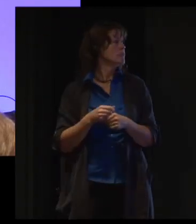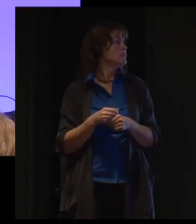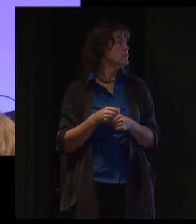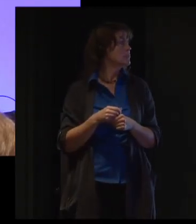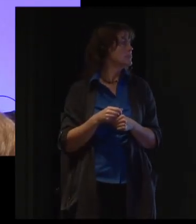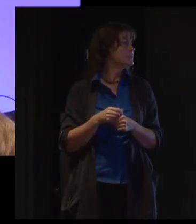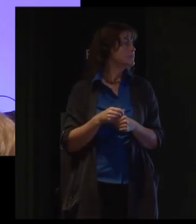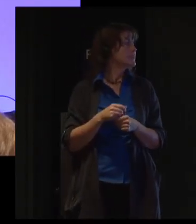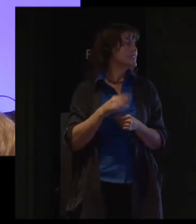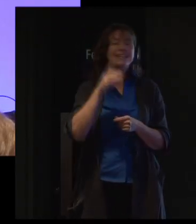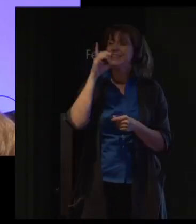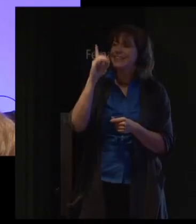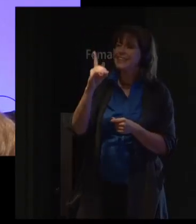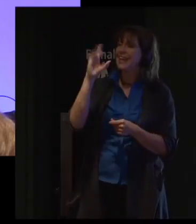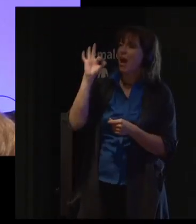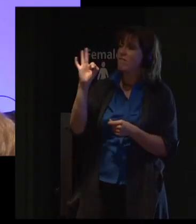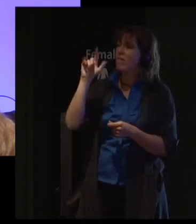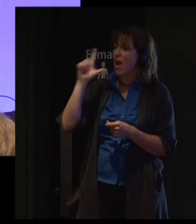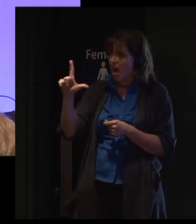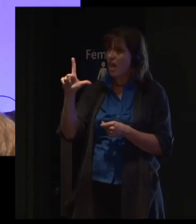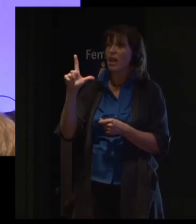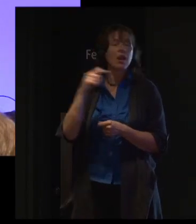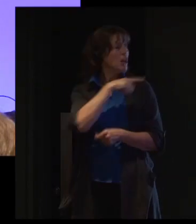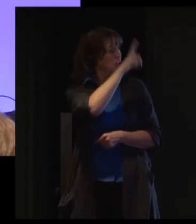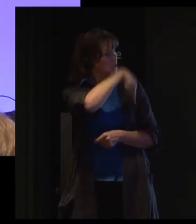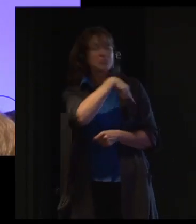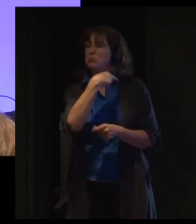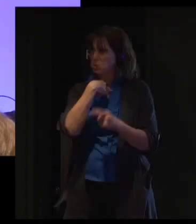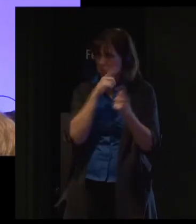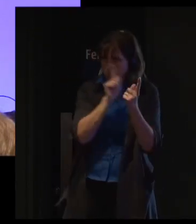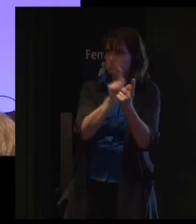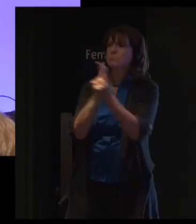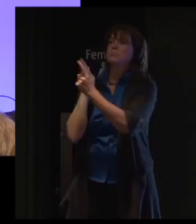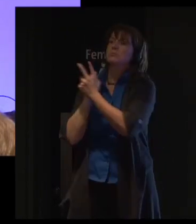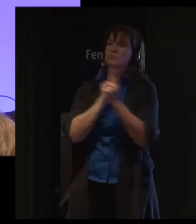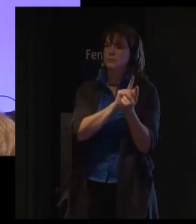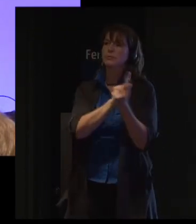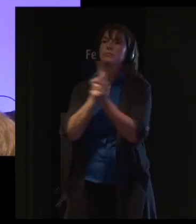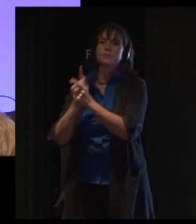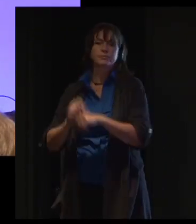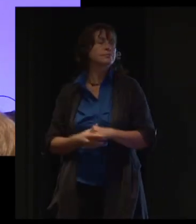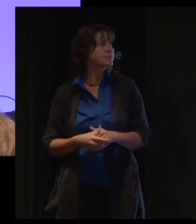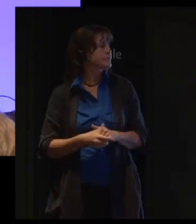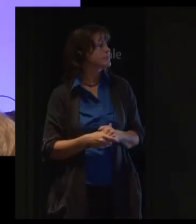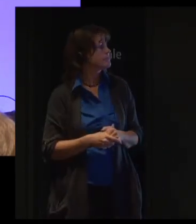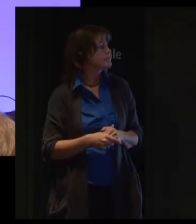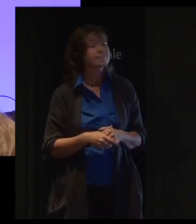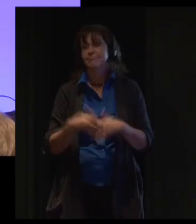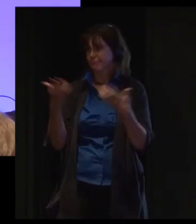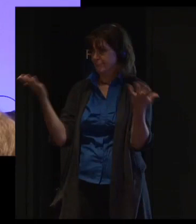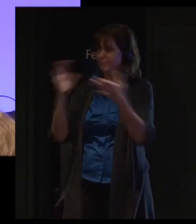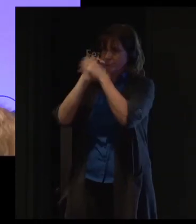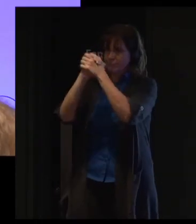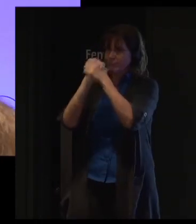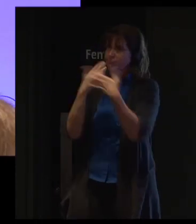DFL to establish disability standards in German football. Thank you very much.